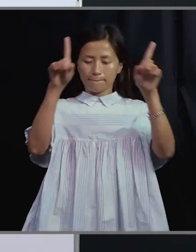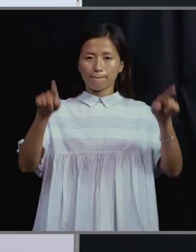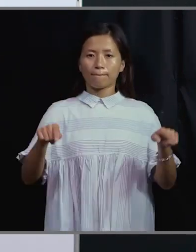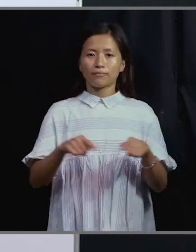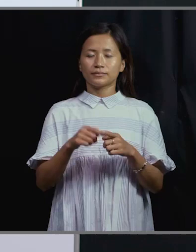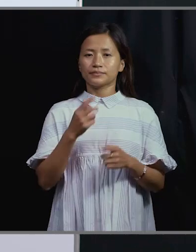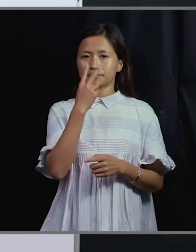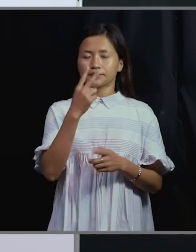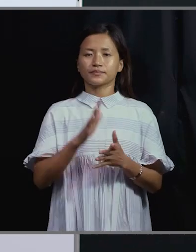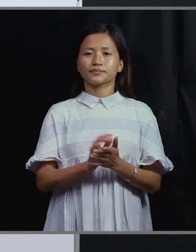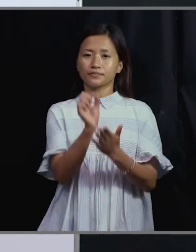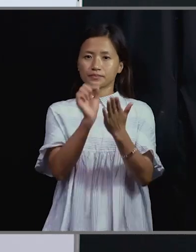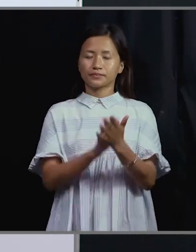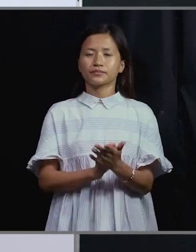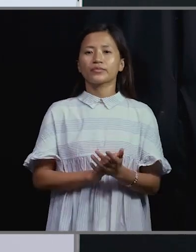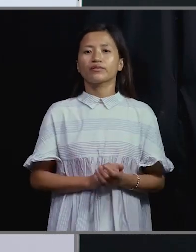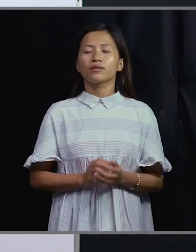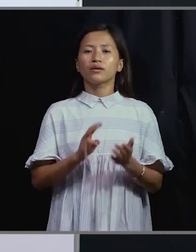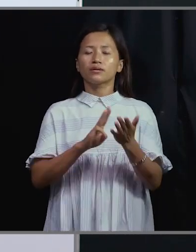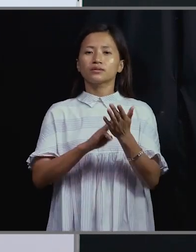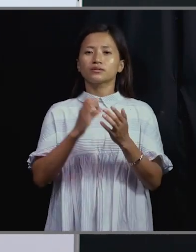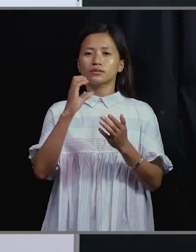give an organometallic compound